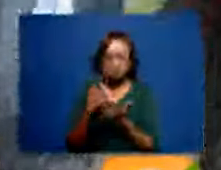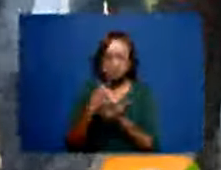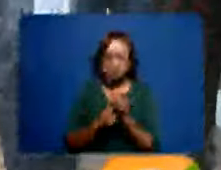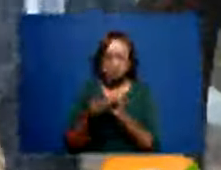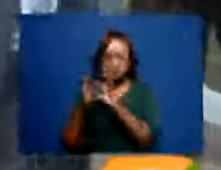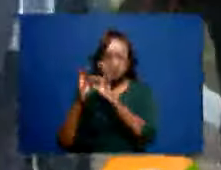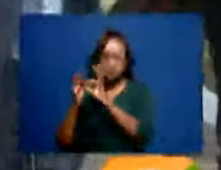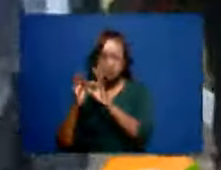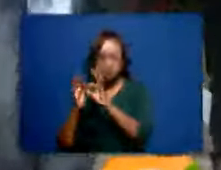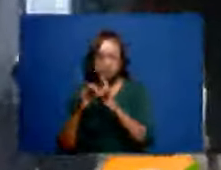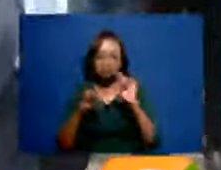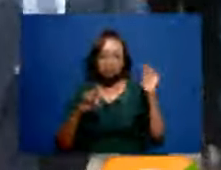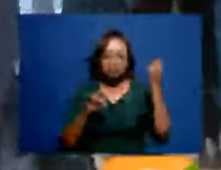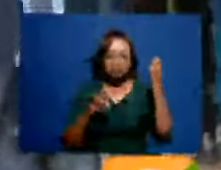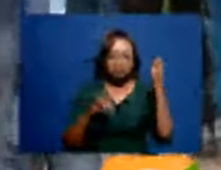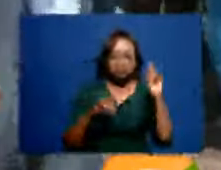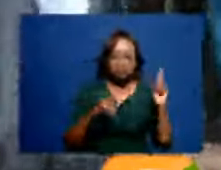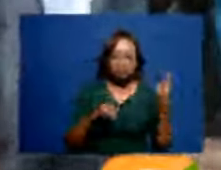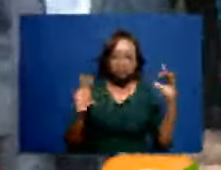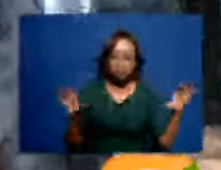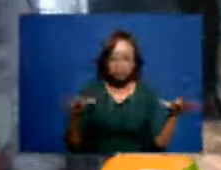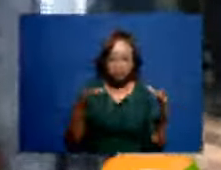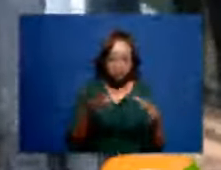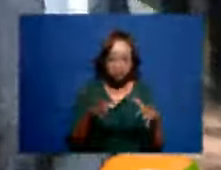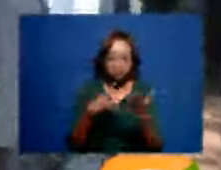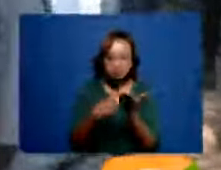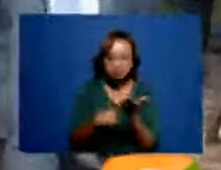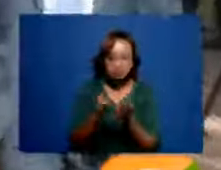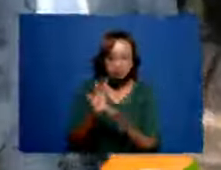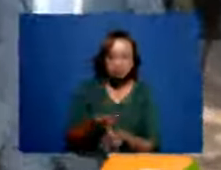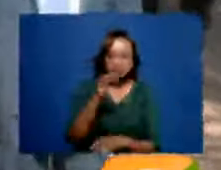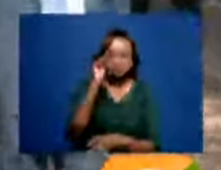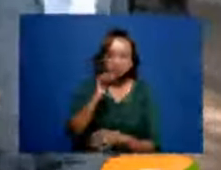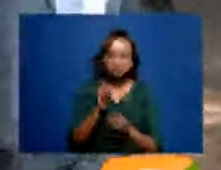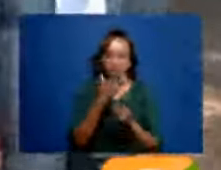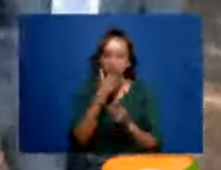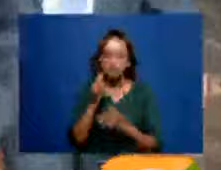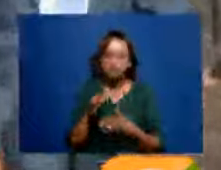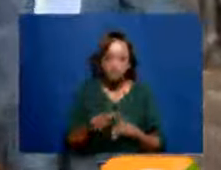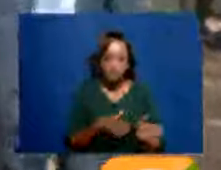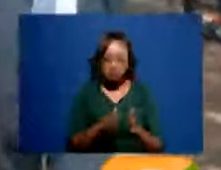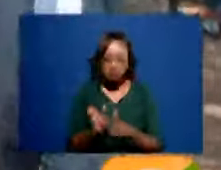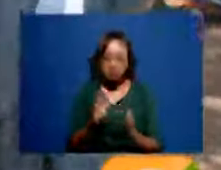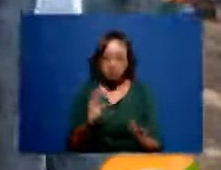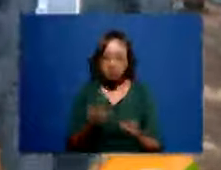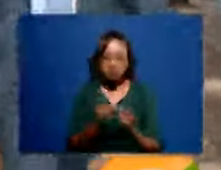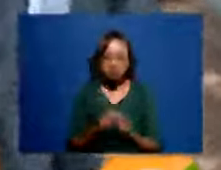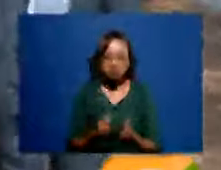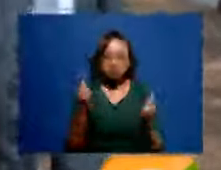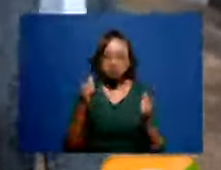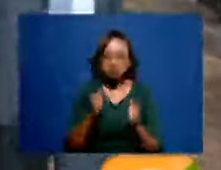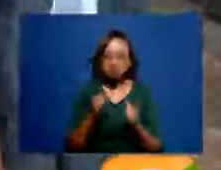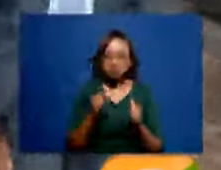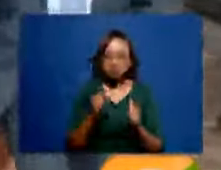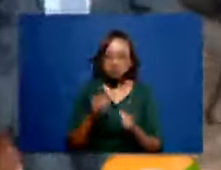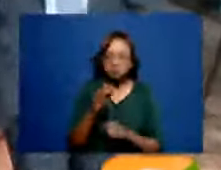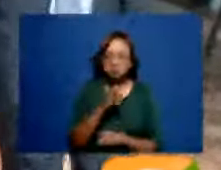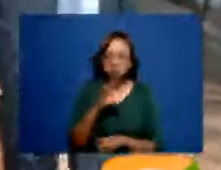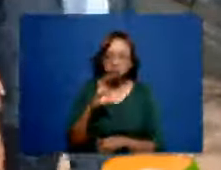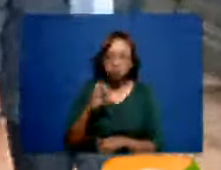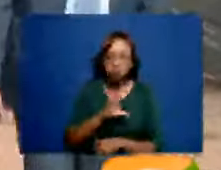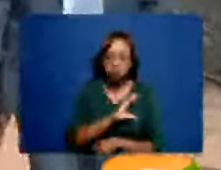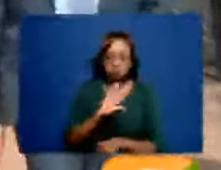and Kenya Kwanza fronted talks teams seeking to find, among others, the best formula to replace ousted and retired